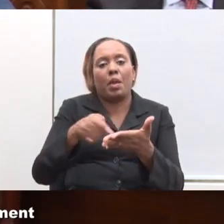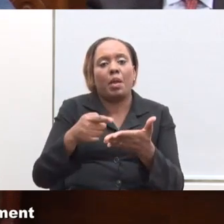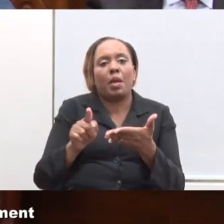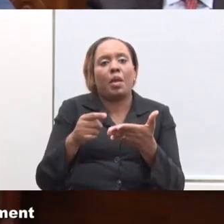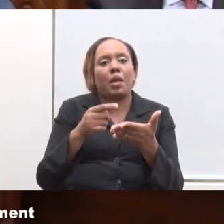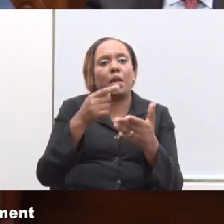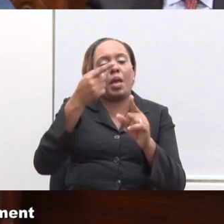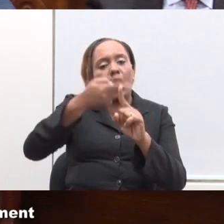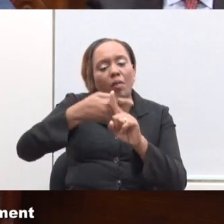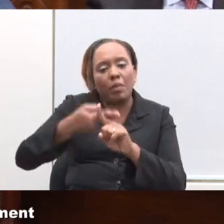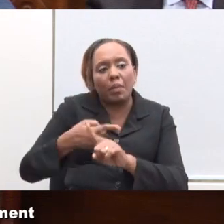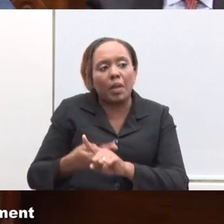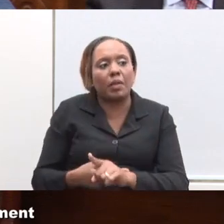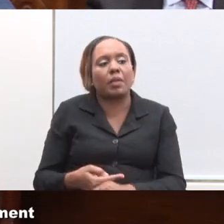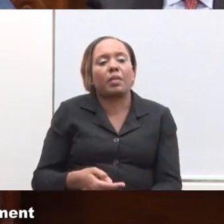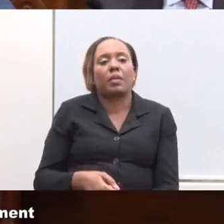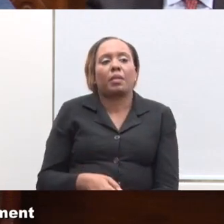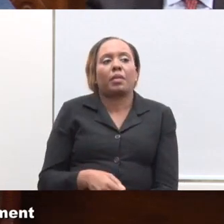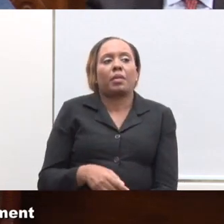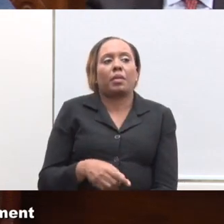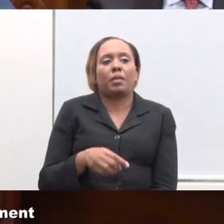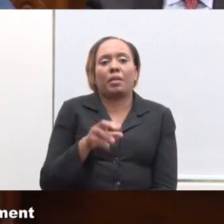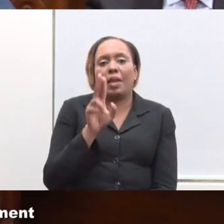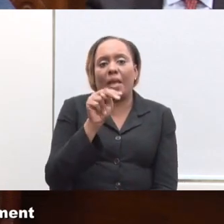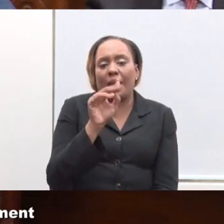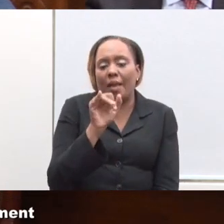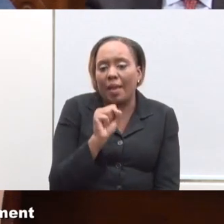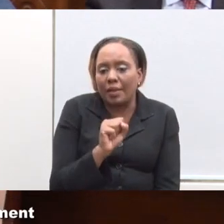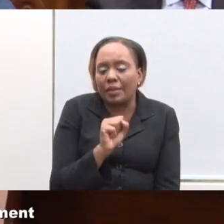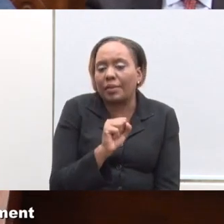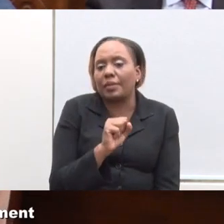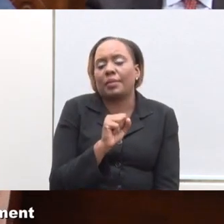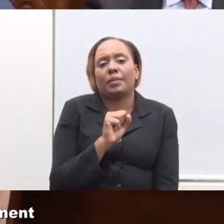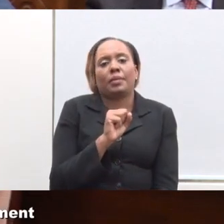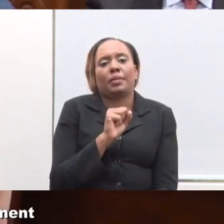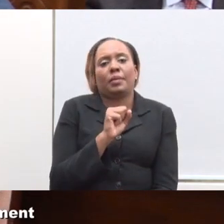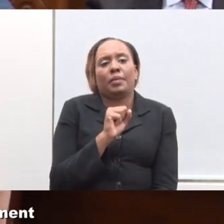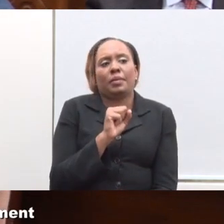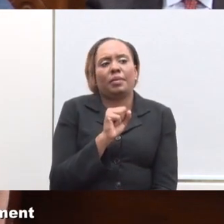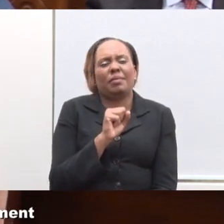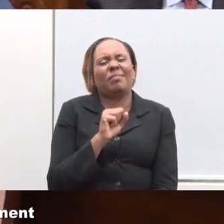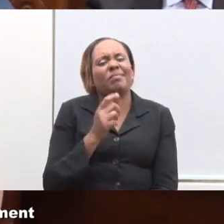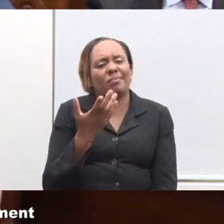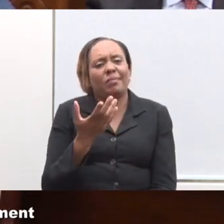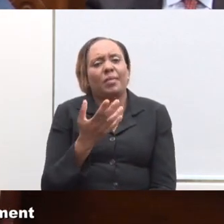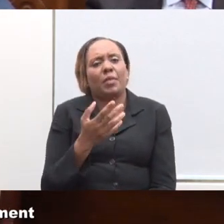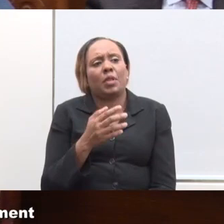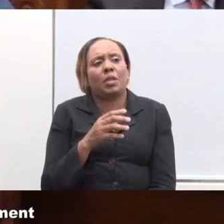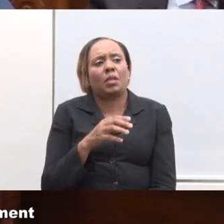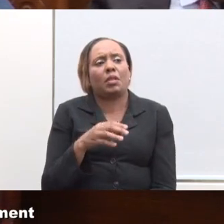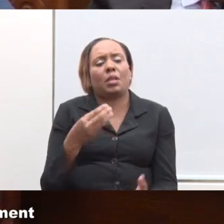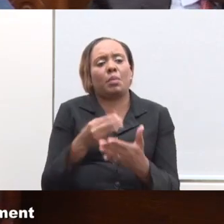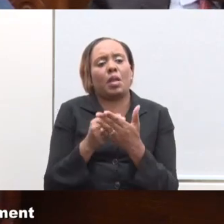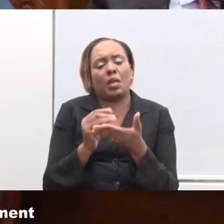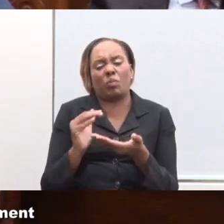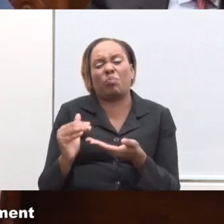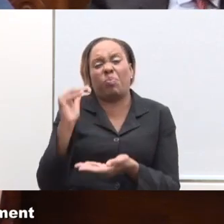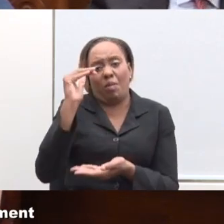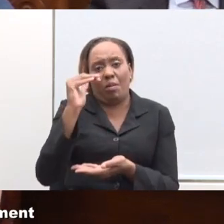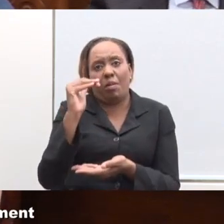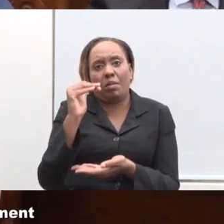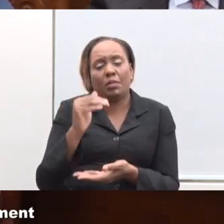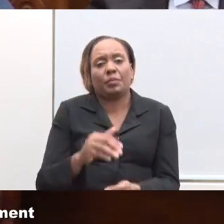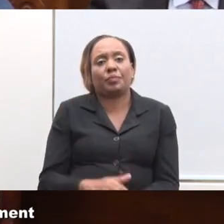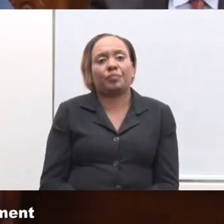NIS. And therefore, what we've also tried to do, Mr. Speaker, is to literally reach out to